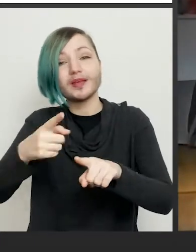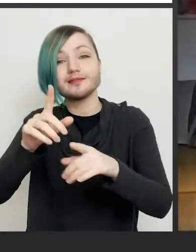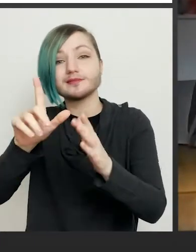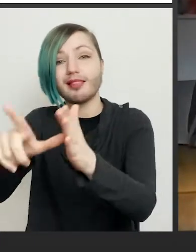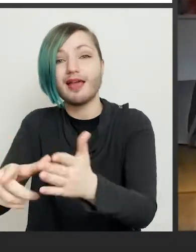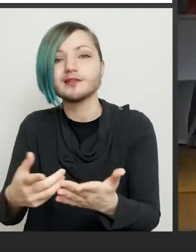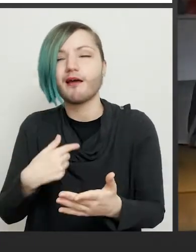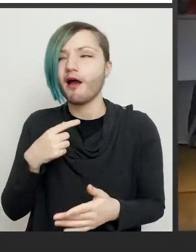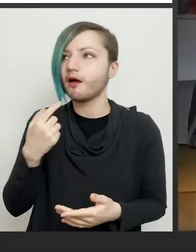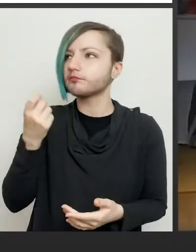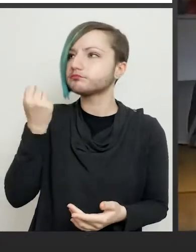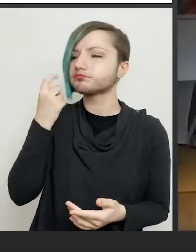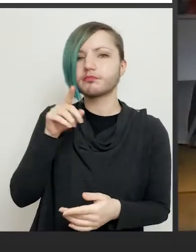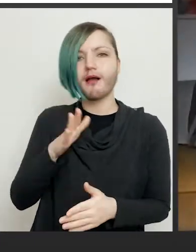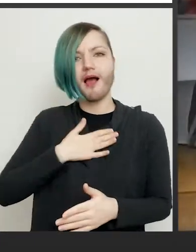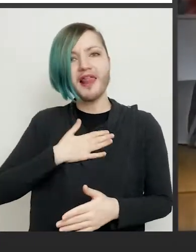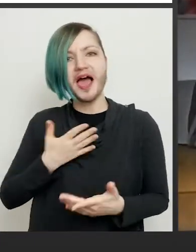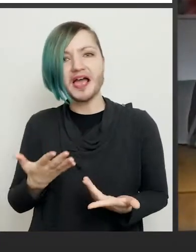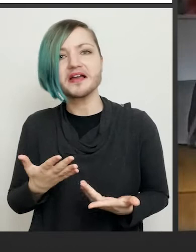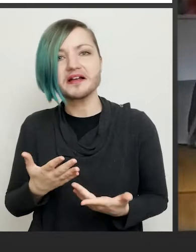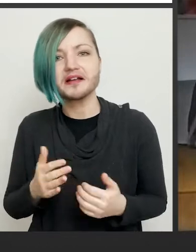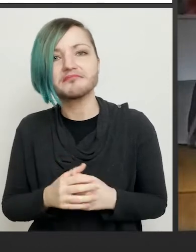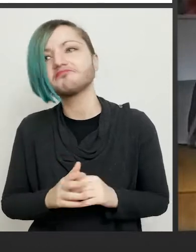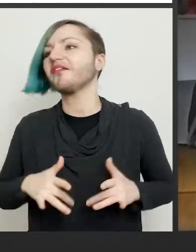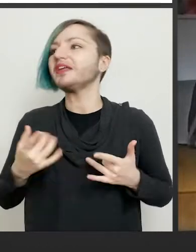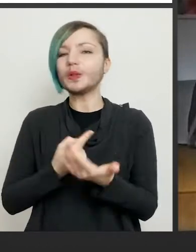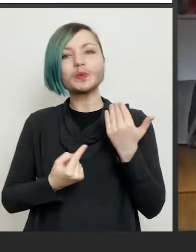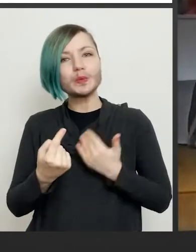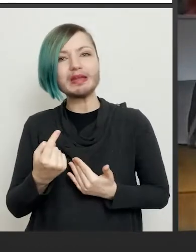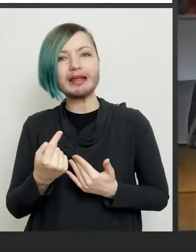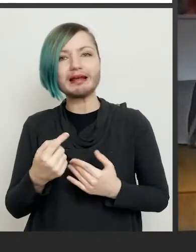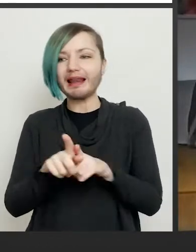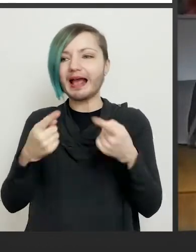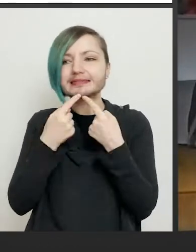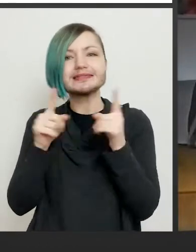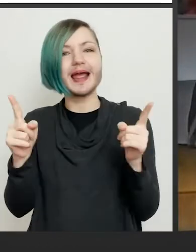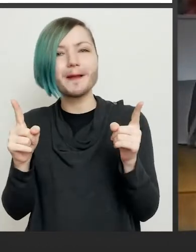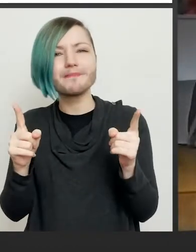well. And I really like it now. And it's really unique. And it really is a bit of a statement, I